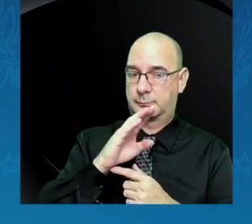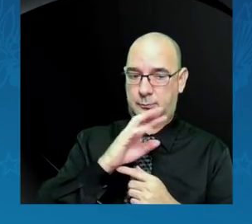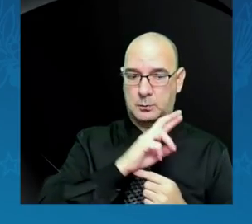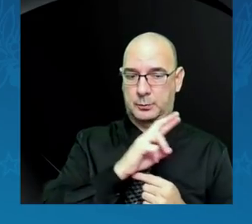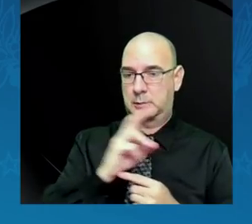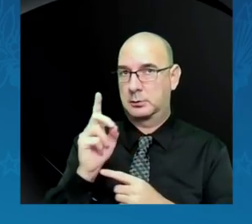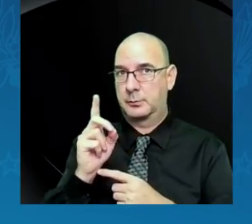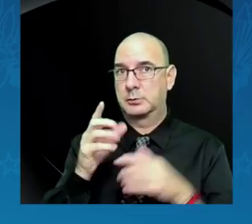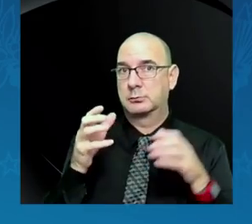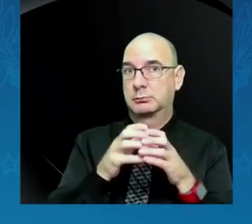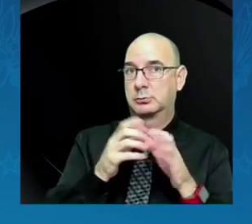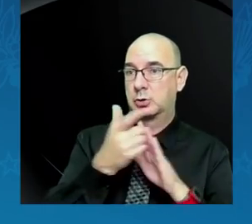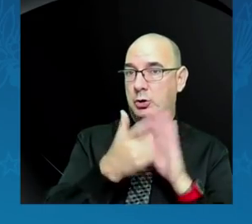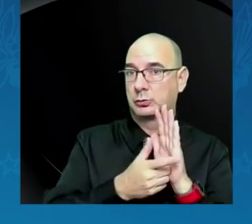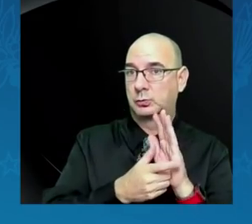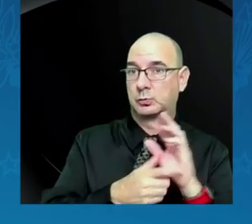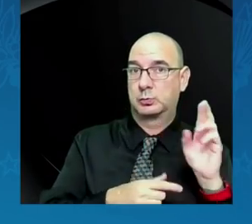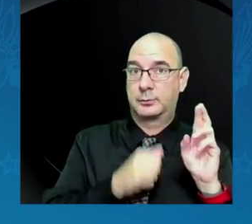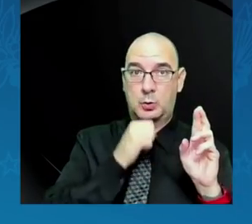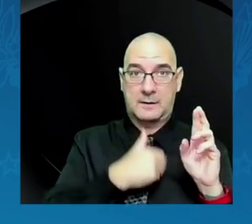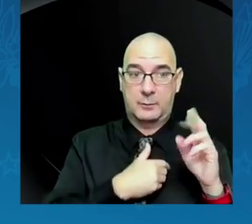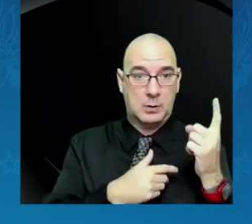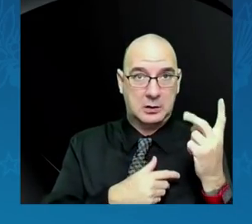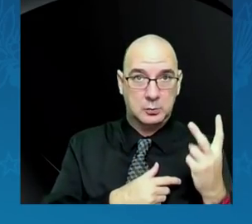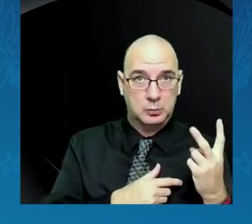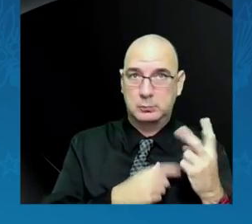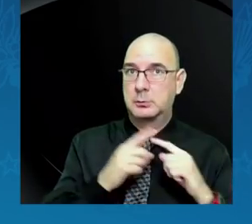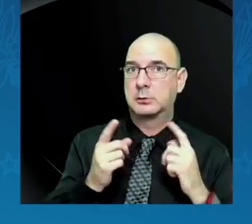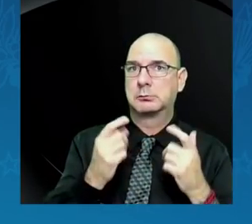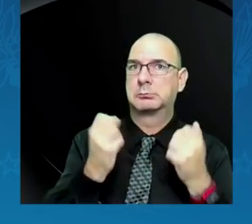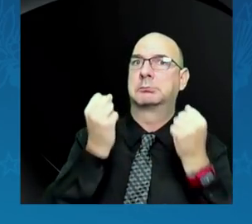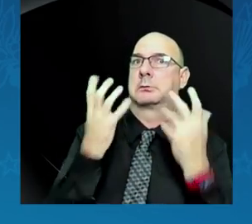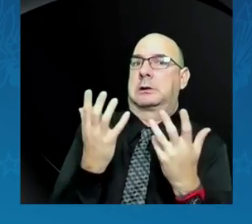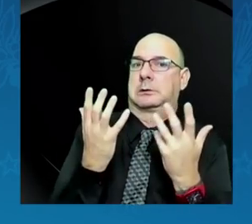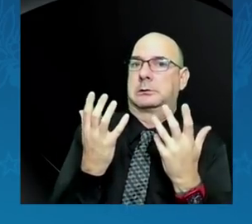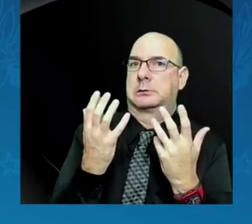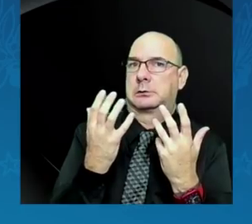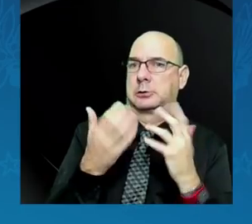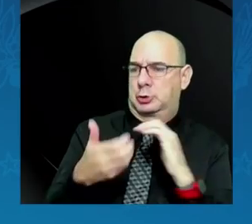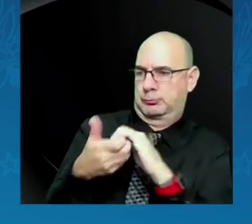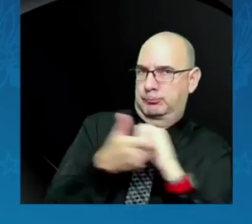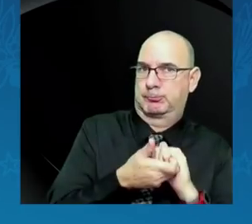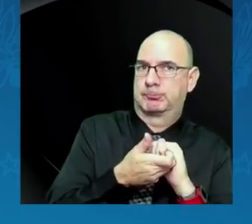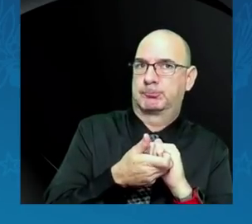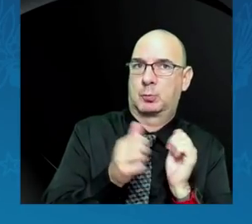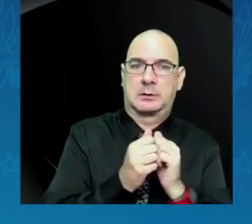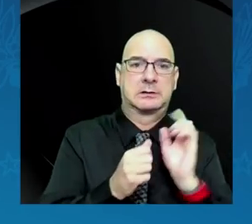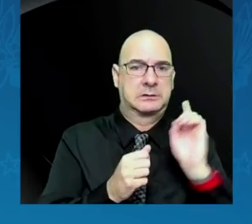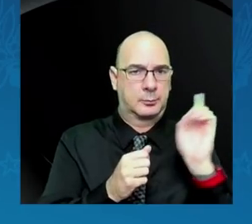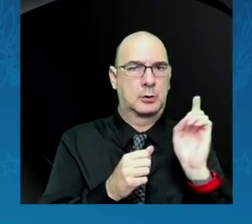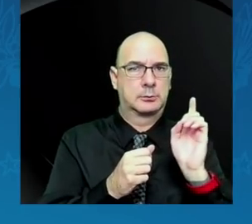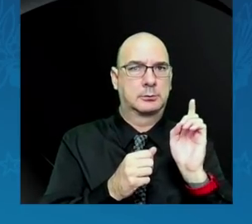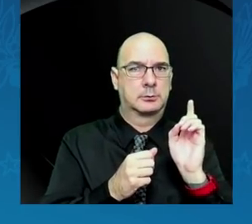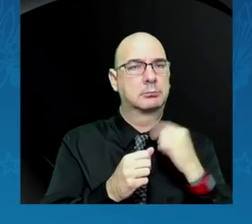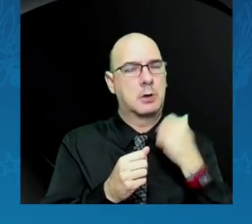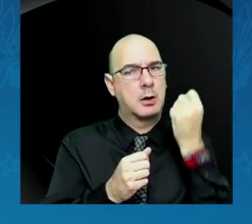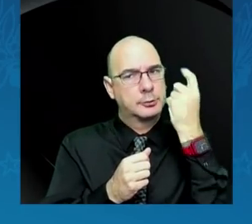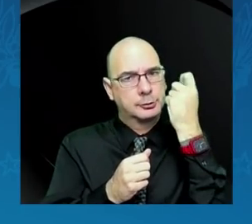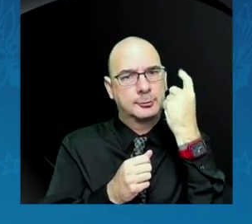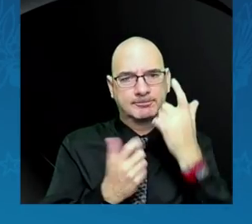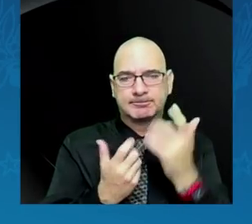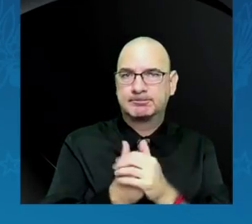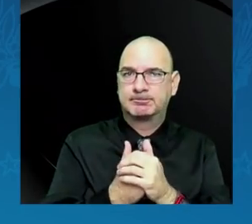two, came together with Democrats, understanding that it is important that we who are engaged in